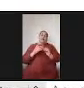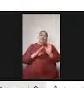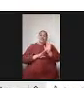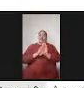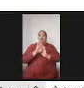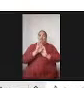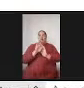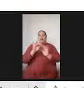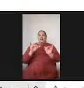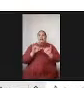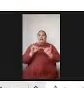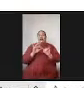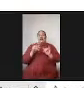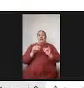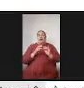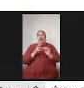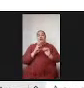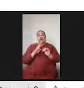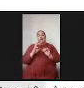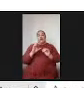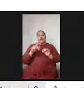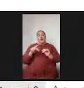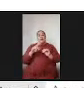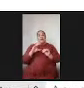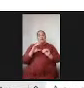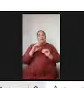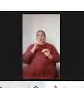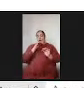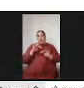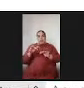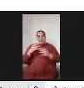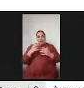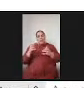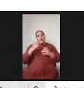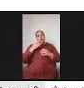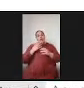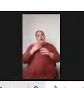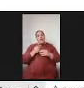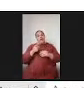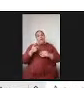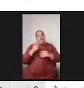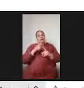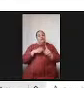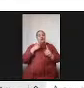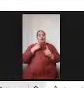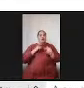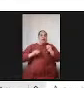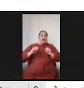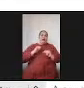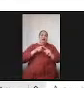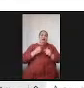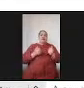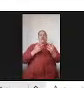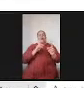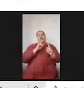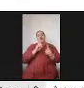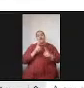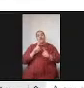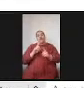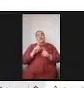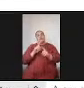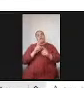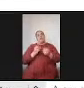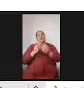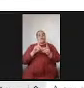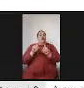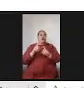size of the WCPP, there's actually a member of the public who's acting as the moderator and answering questions and providing information to members of the public, which I found